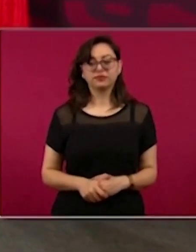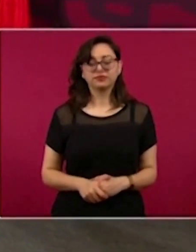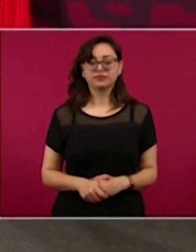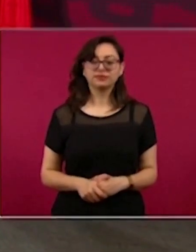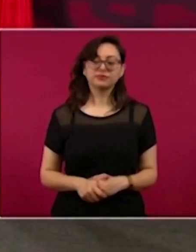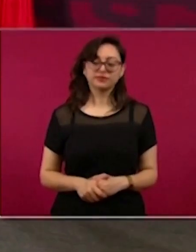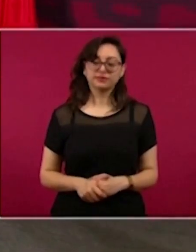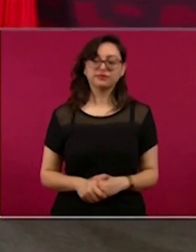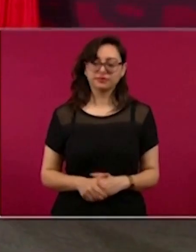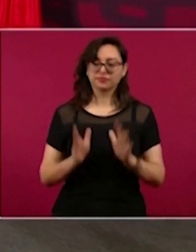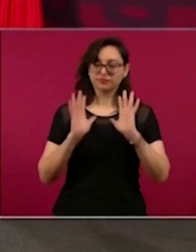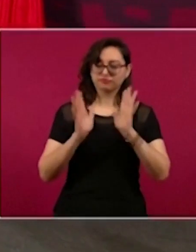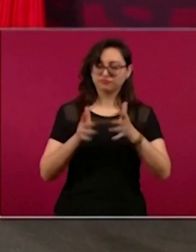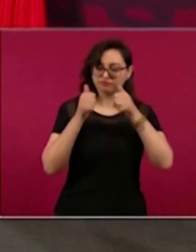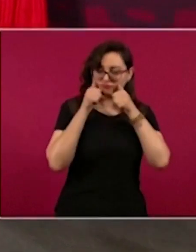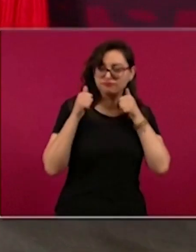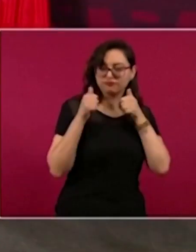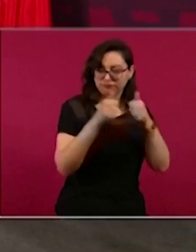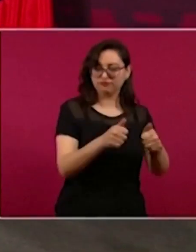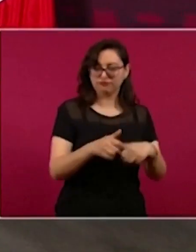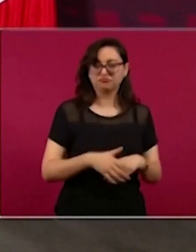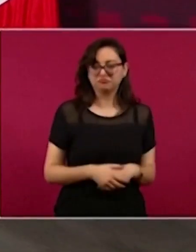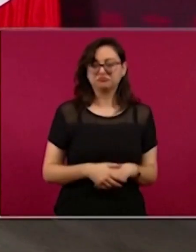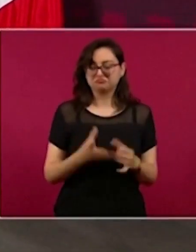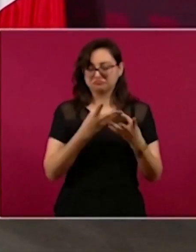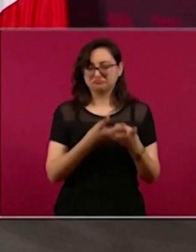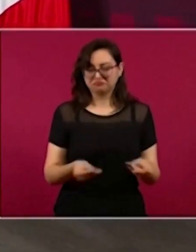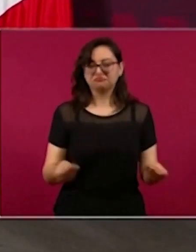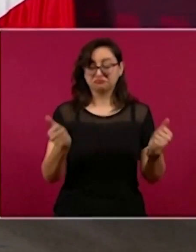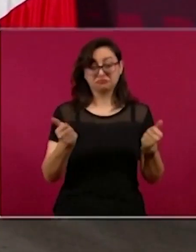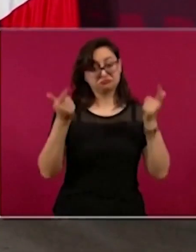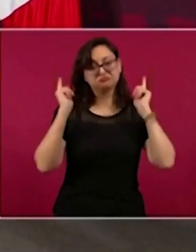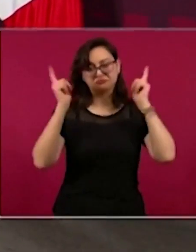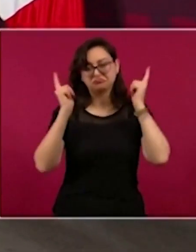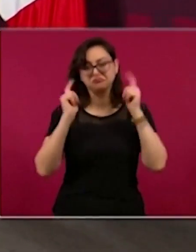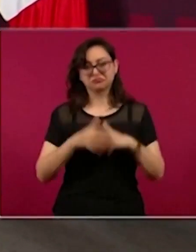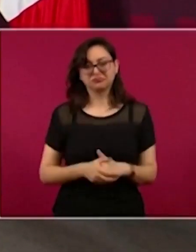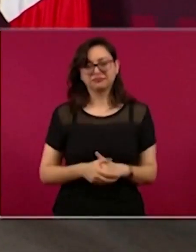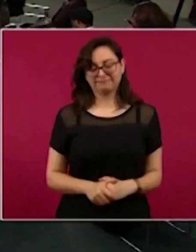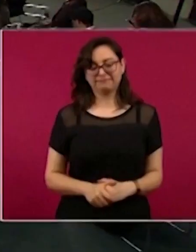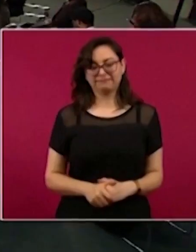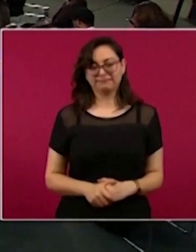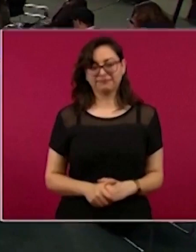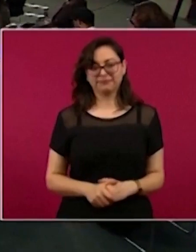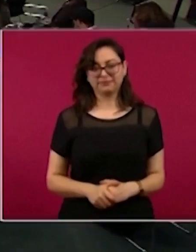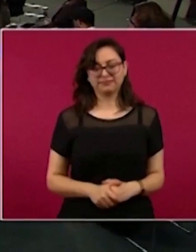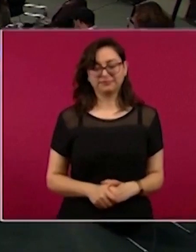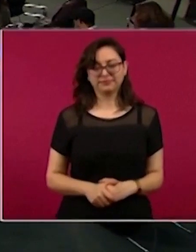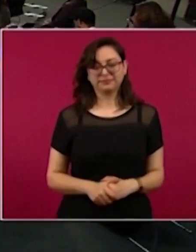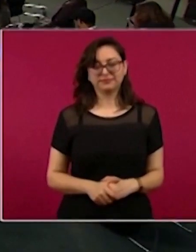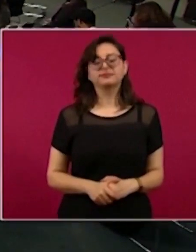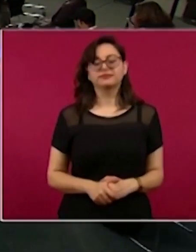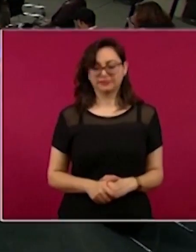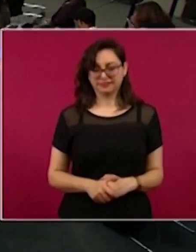Sí, pero ya se está atendiendo. Ya, yo creo que se va a resolver. Eso espero, pues. Deseo. ¿Armados?